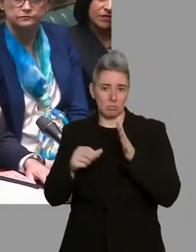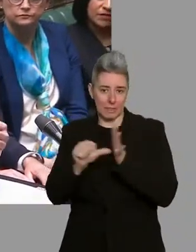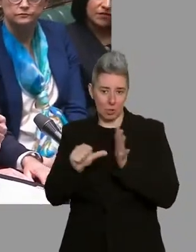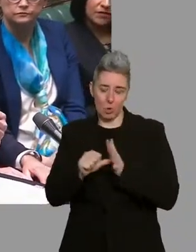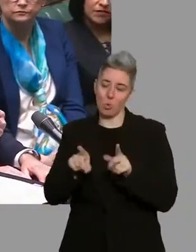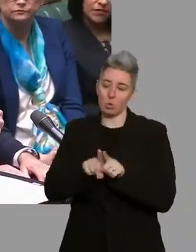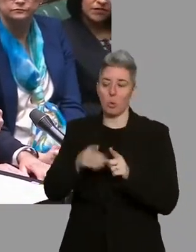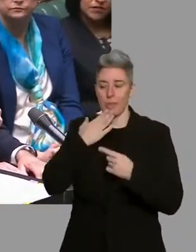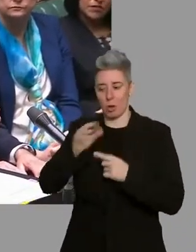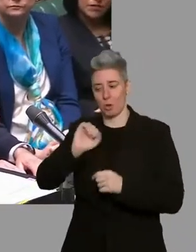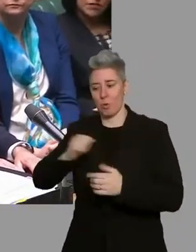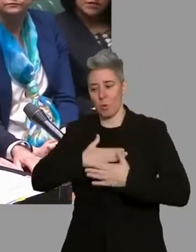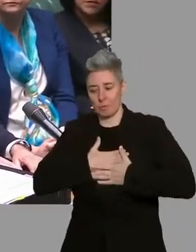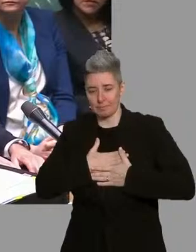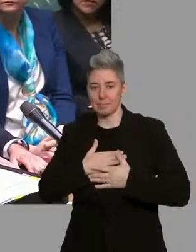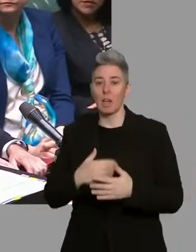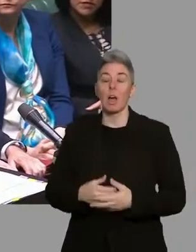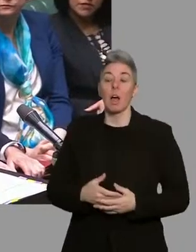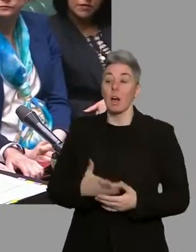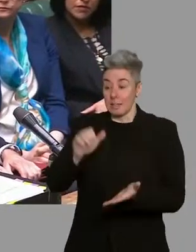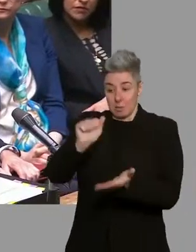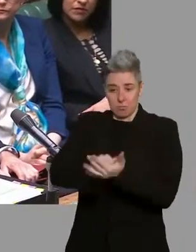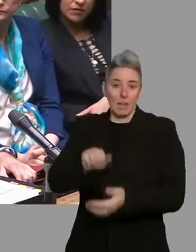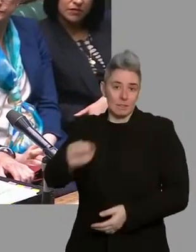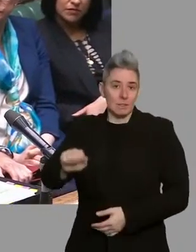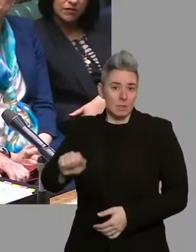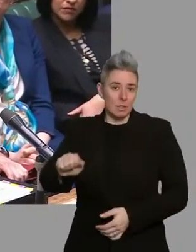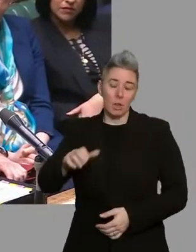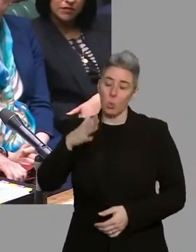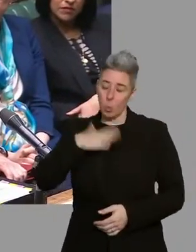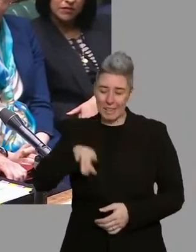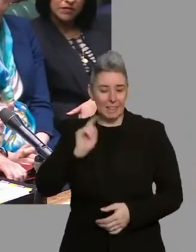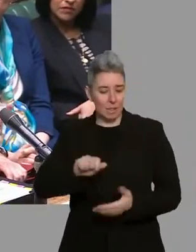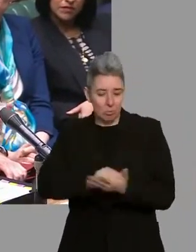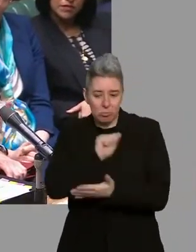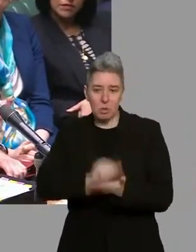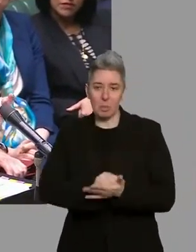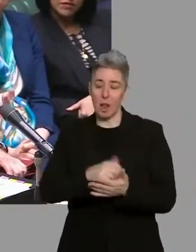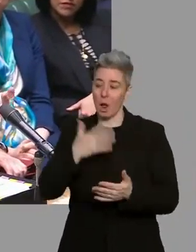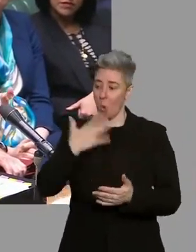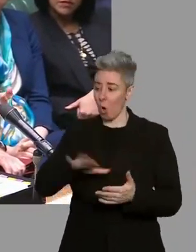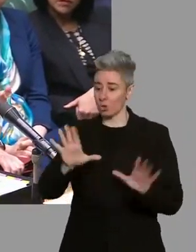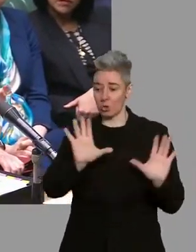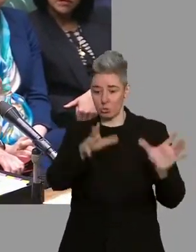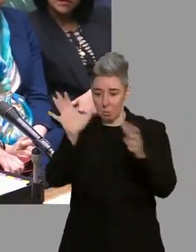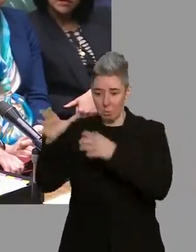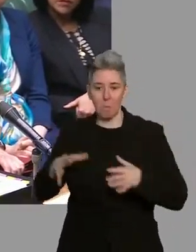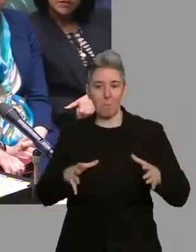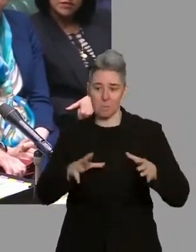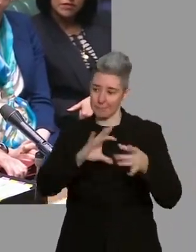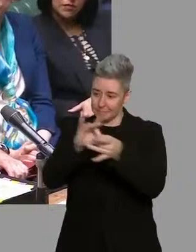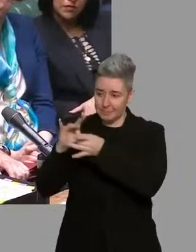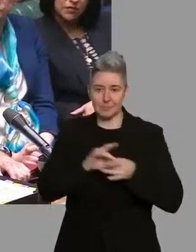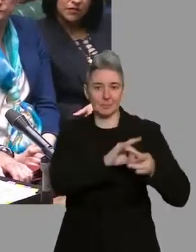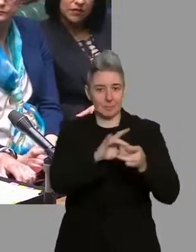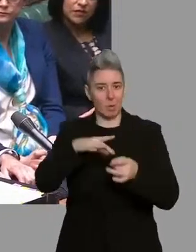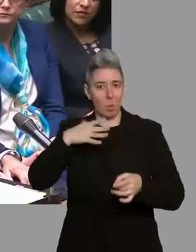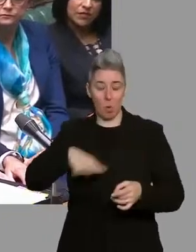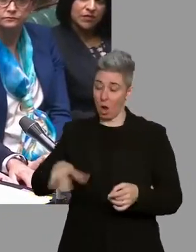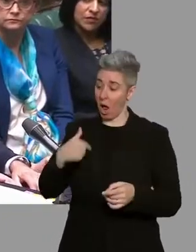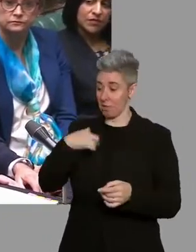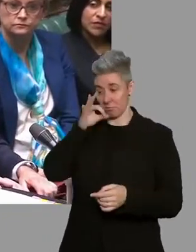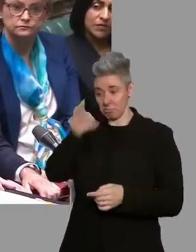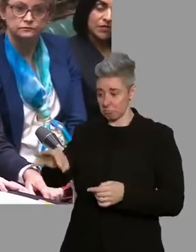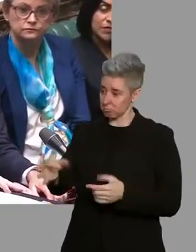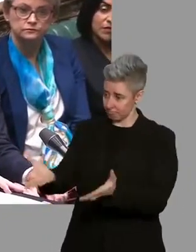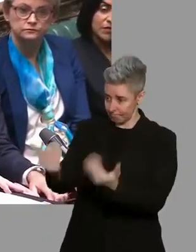get this right. I'm on a cross-party consensus on this and invite him to work with us on this, as I know he will. But it is important, and he's right to say